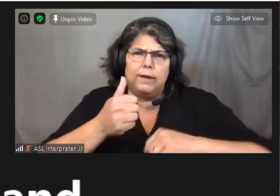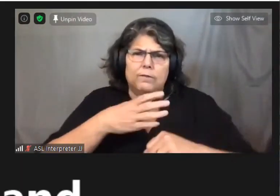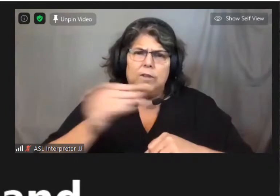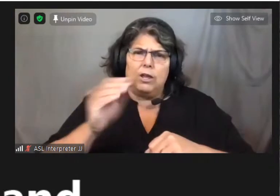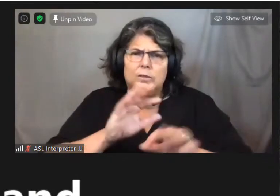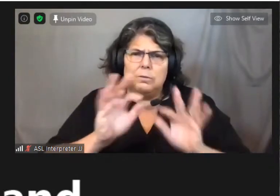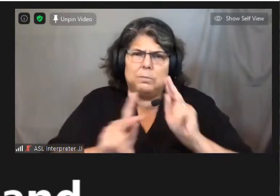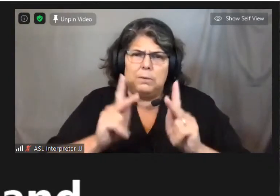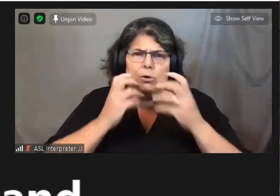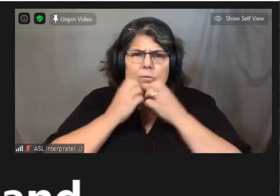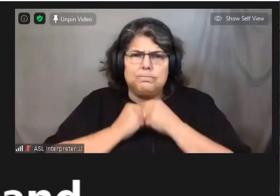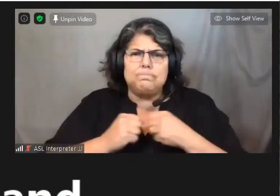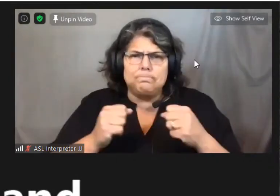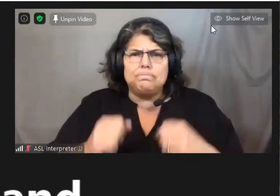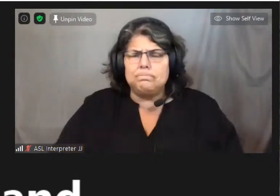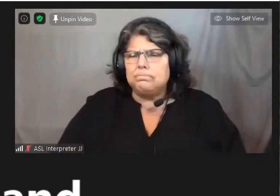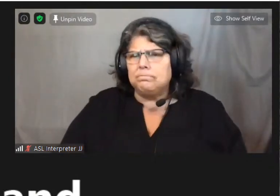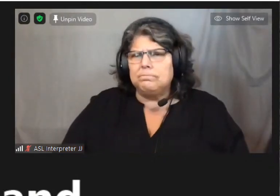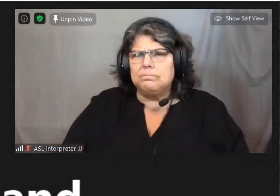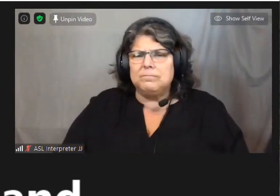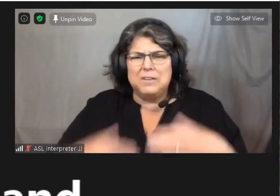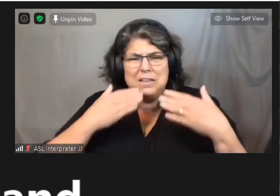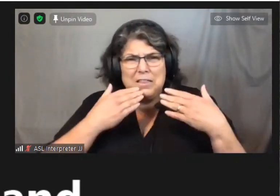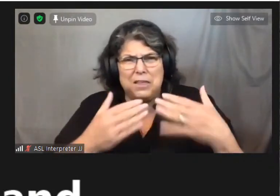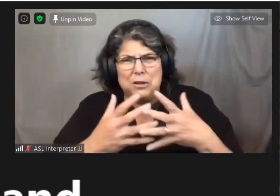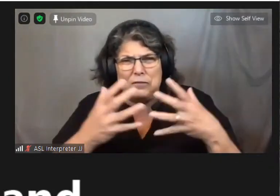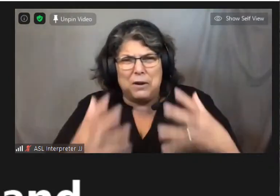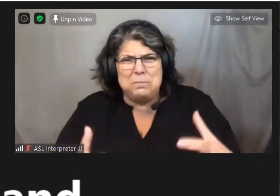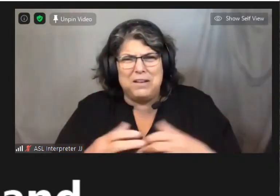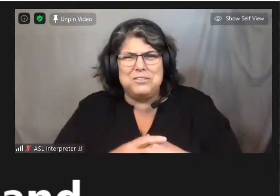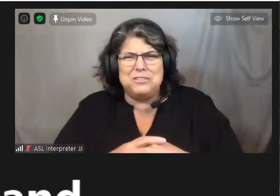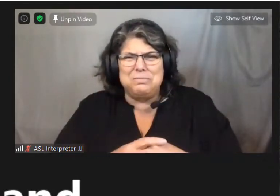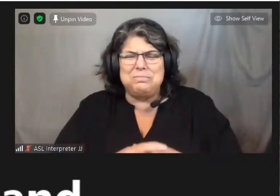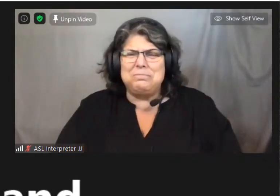Thank you very much, Doctor. Hopefully I'm not muted right now. Thank you.